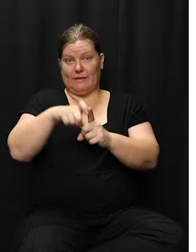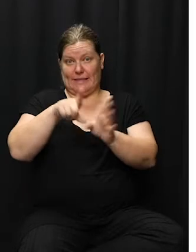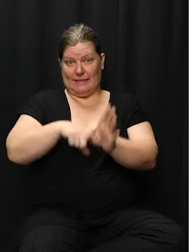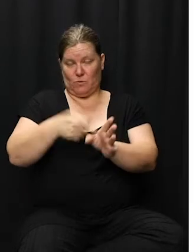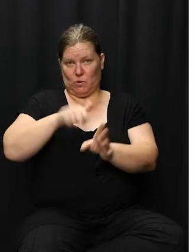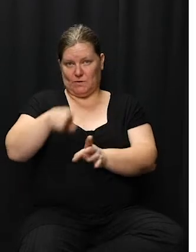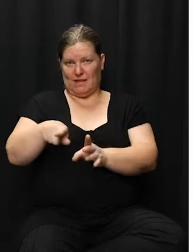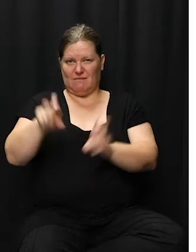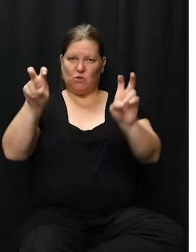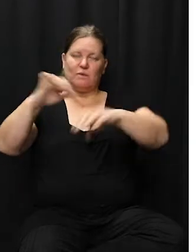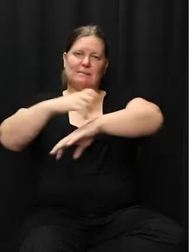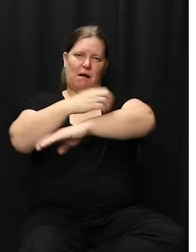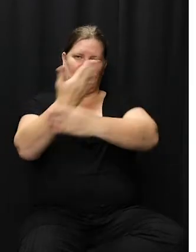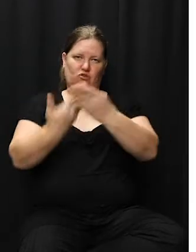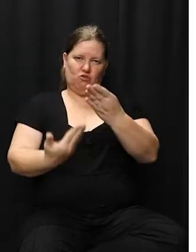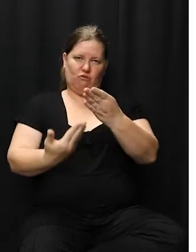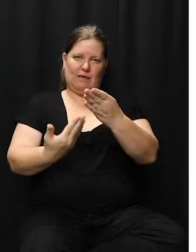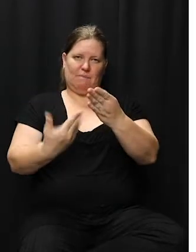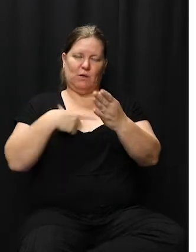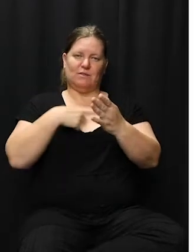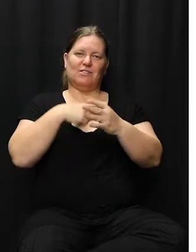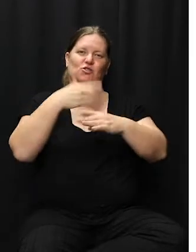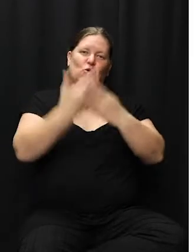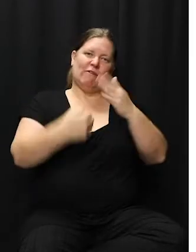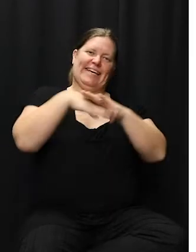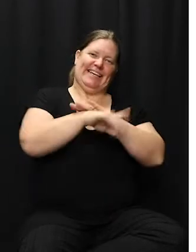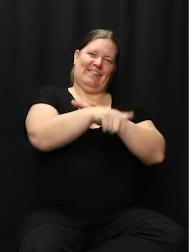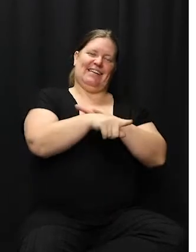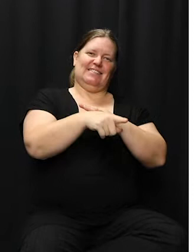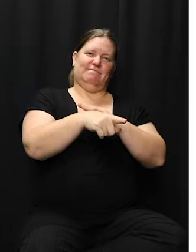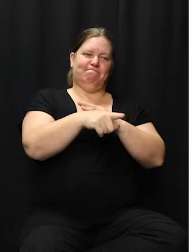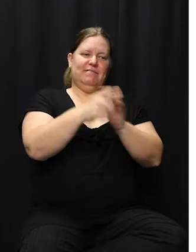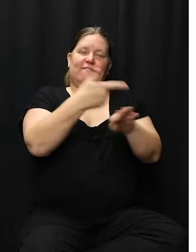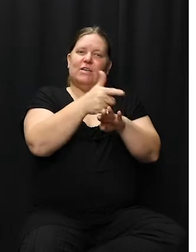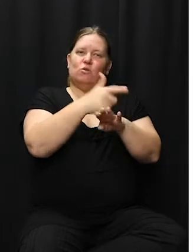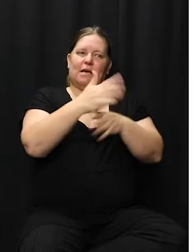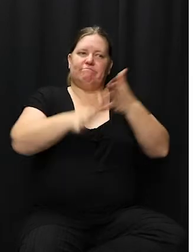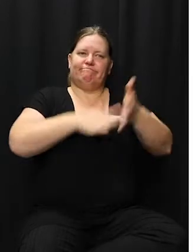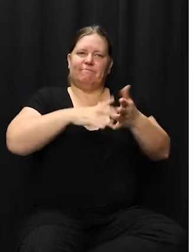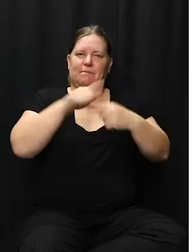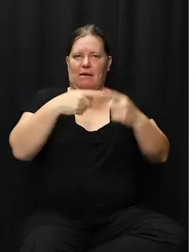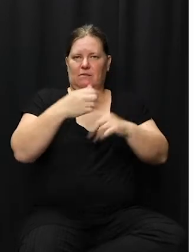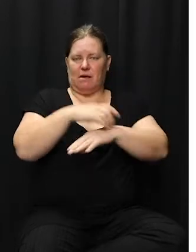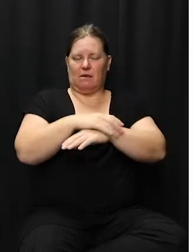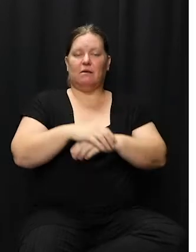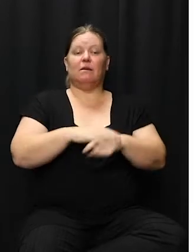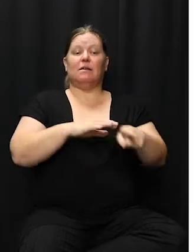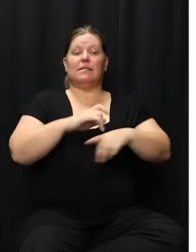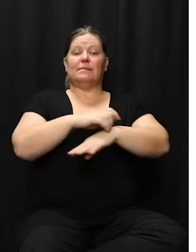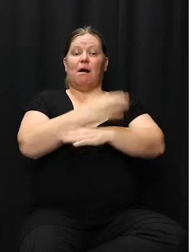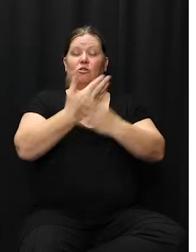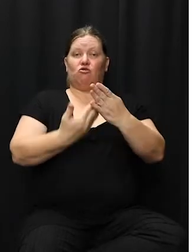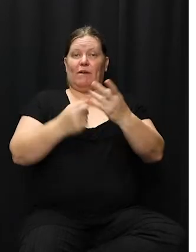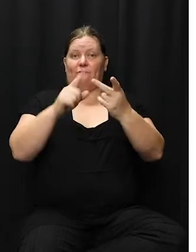odd years we use this. It's called Spider Story, we call it for short, because the story in the assessment tool, the film, is about a spider. So we use